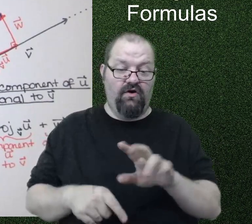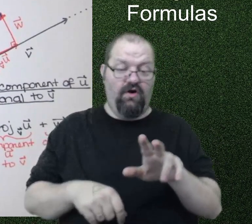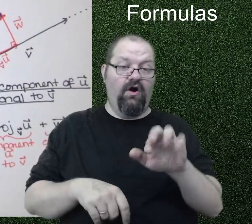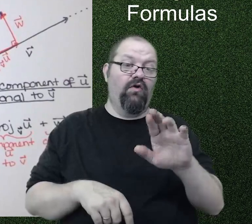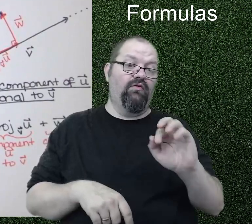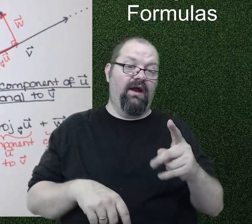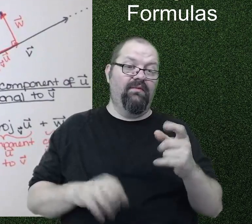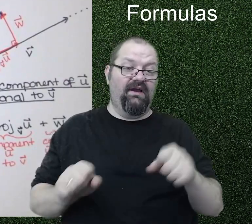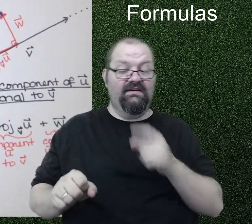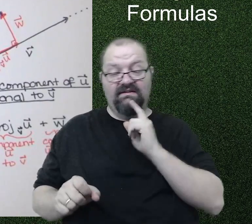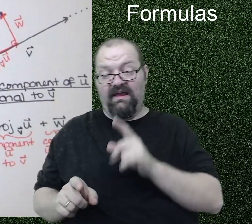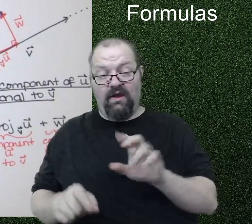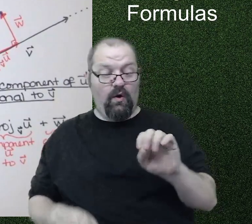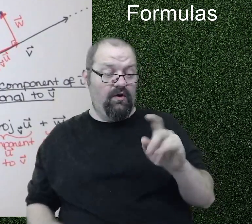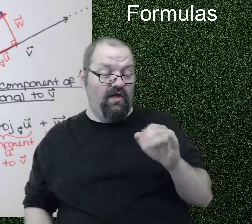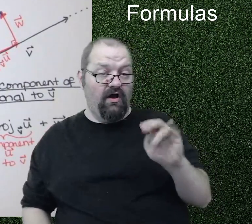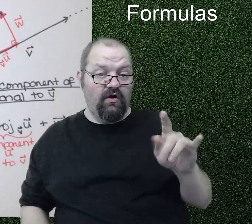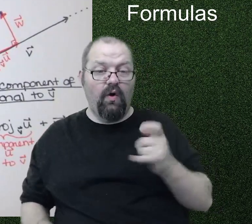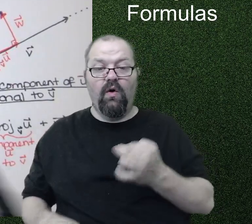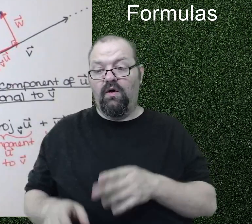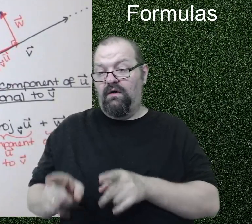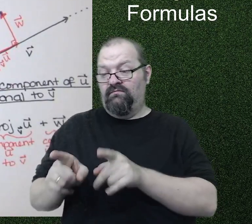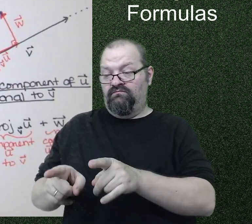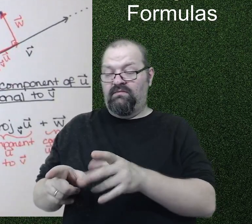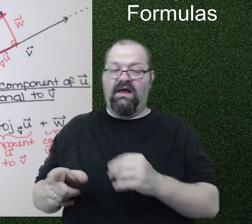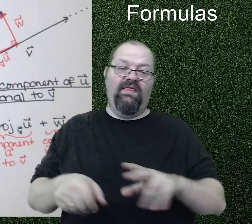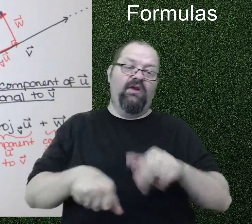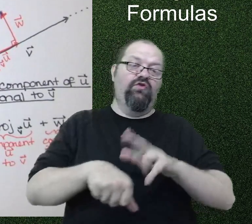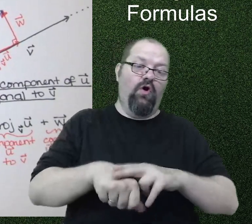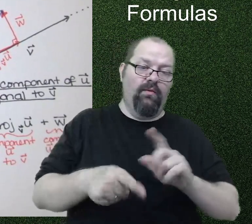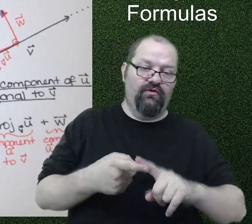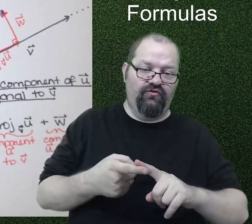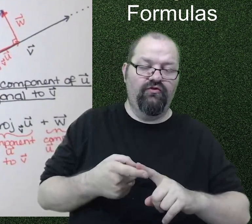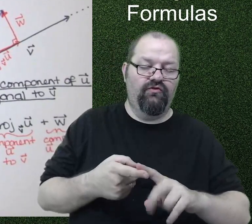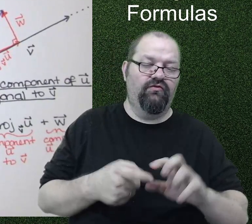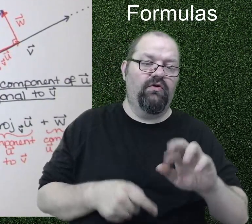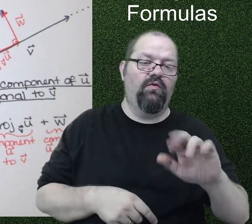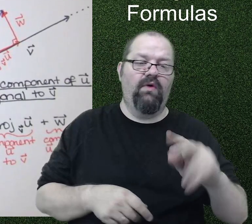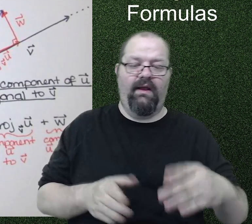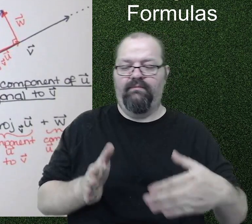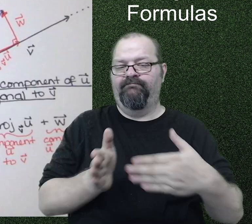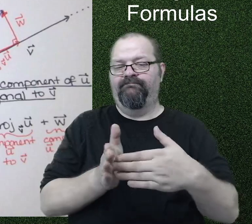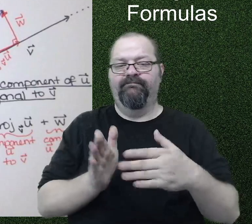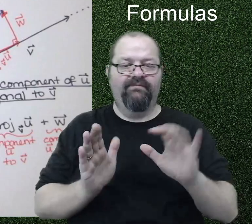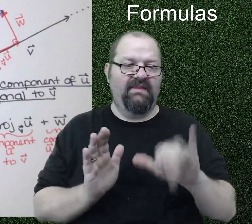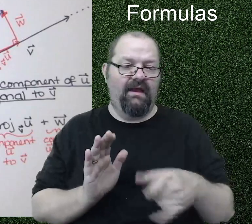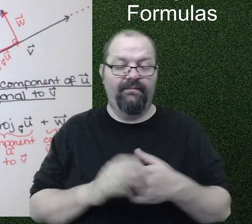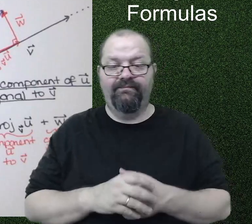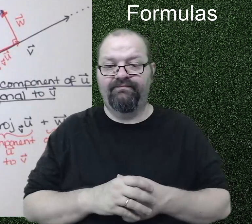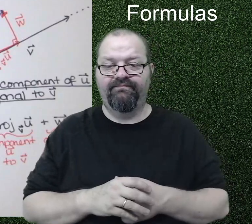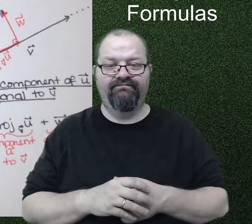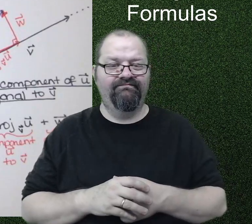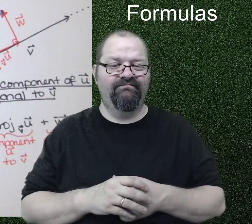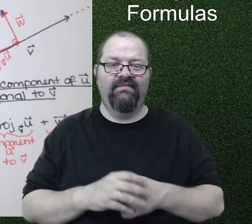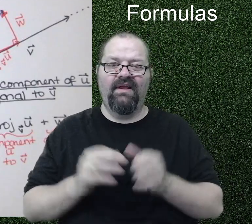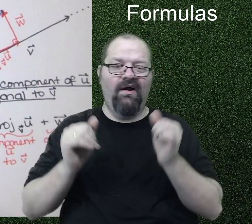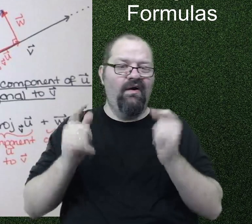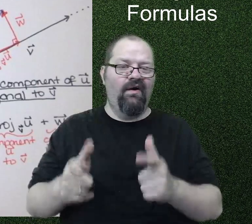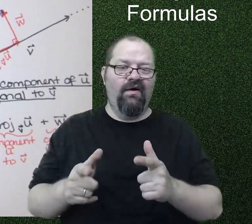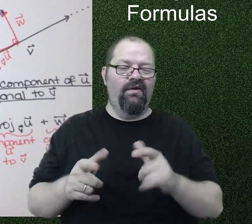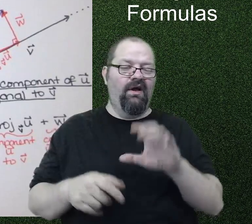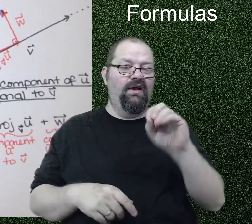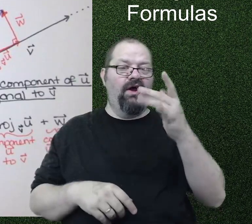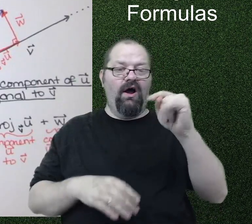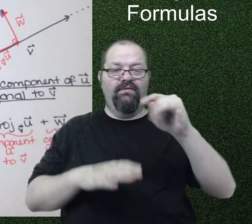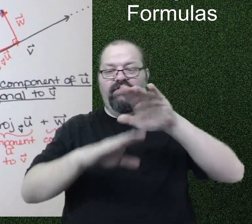ramp. So box on a ramp, baby on a slide. truck on a hill, all of them are the same thing,